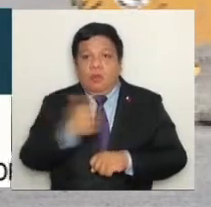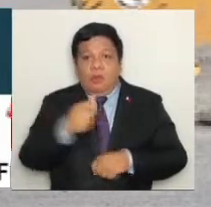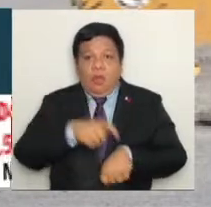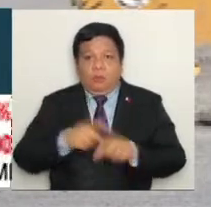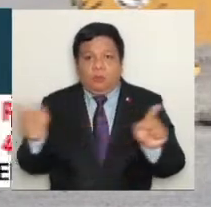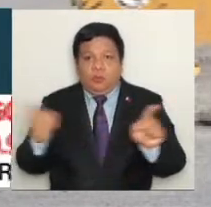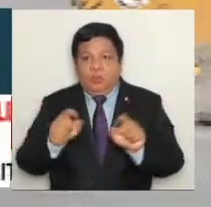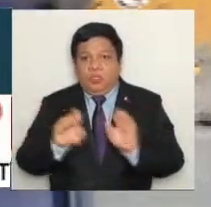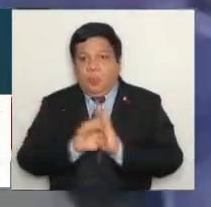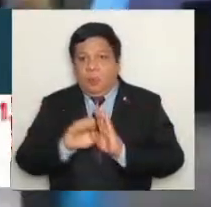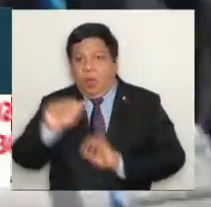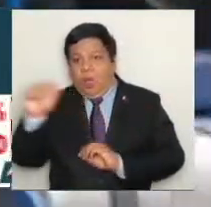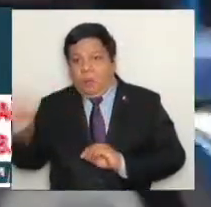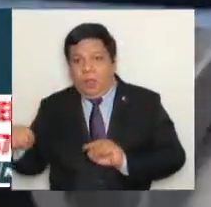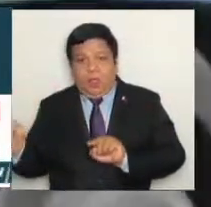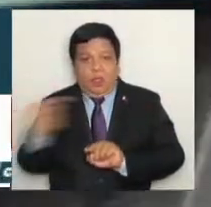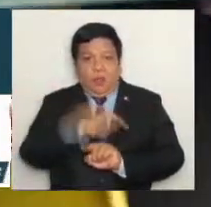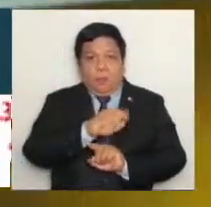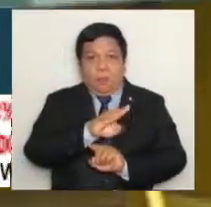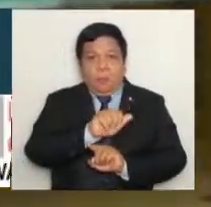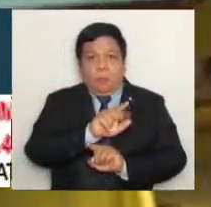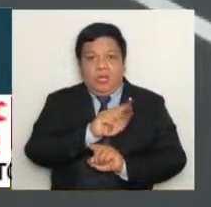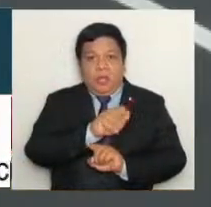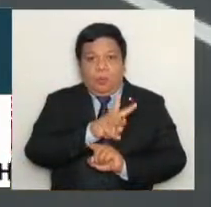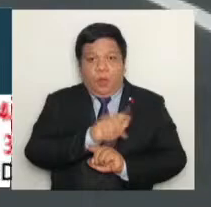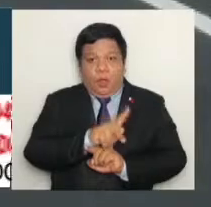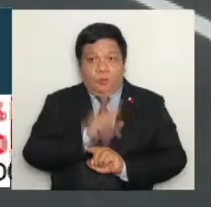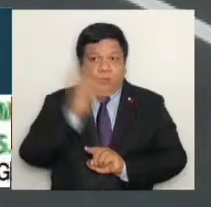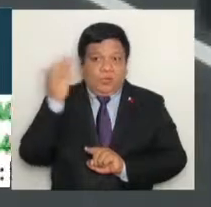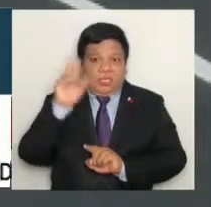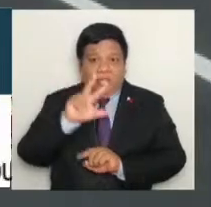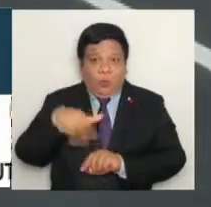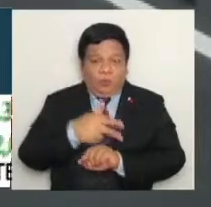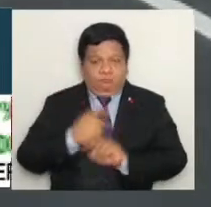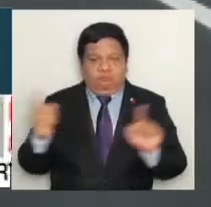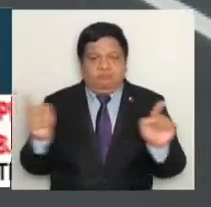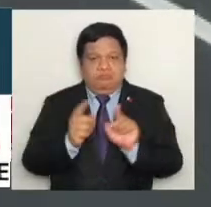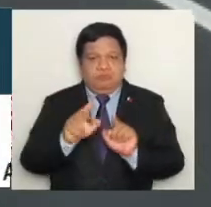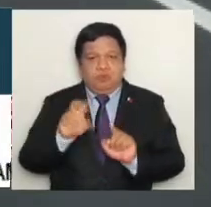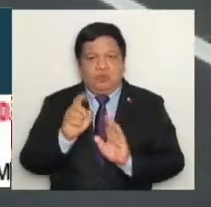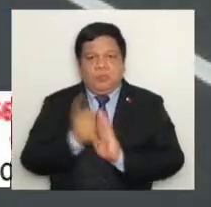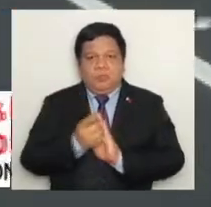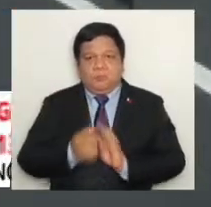to Balintawak from 3 hours to just 30 minutes.